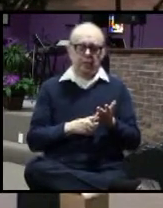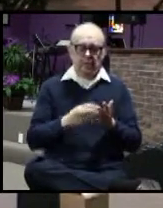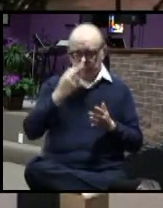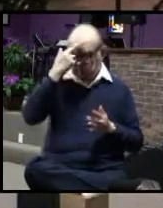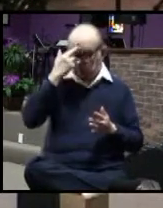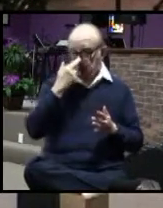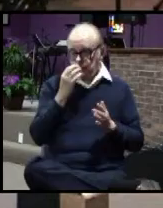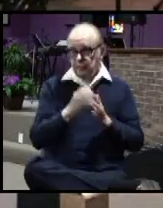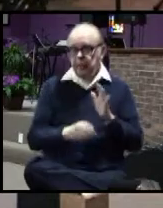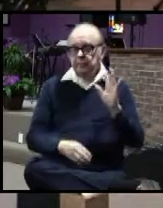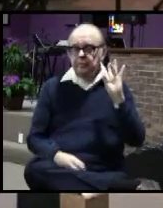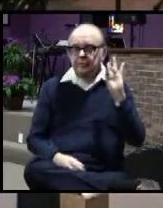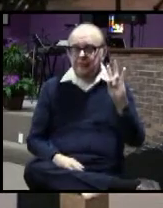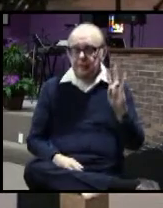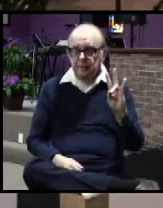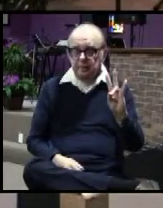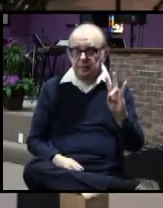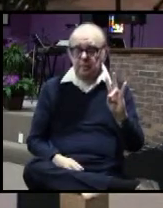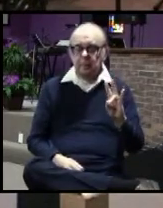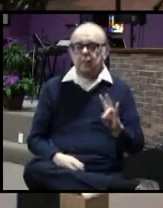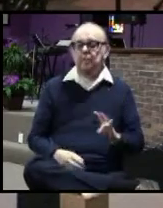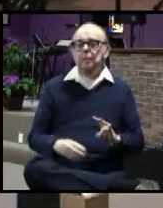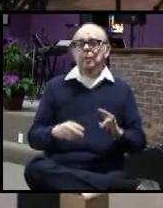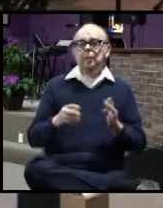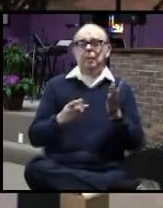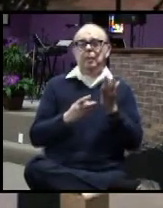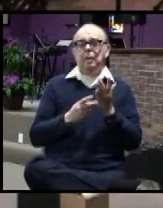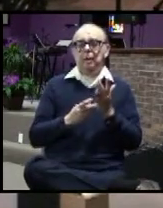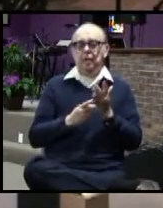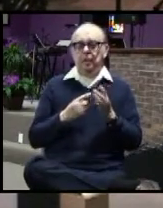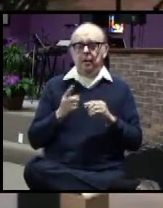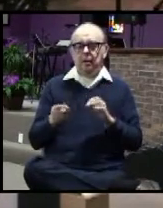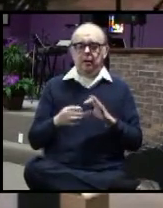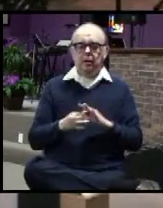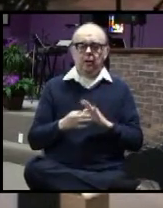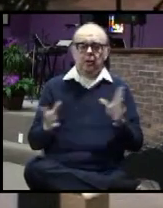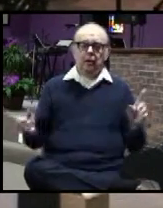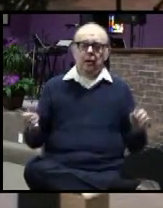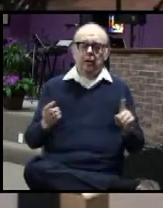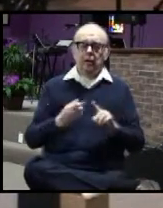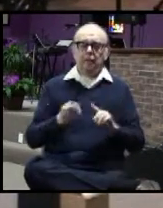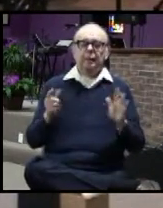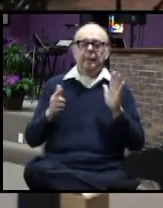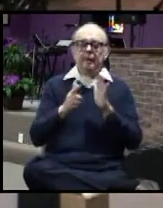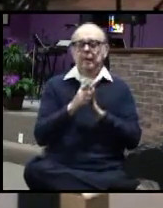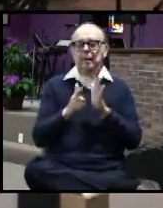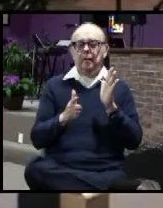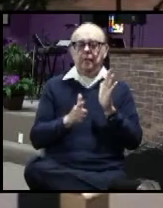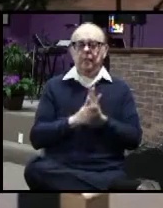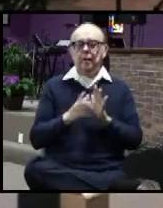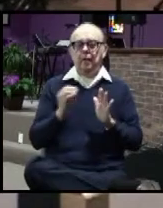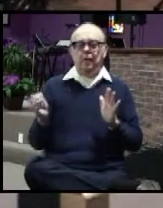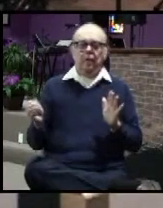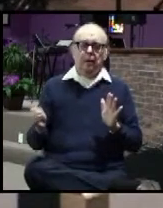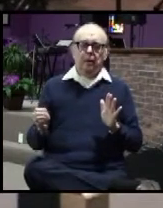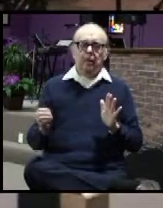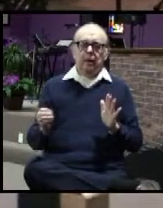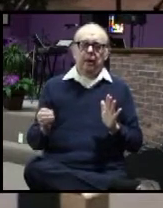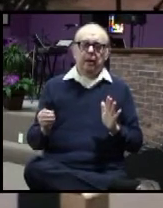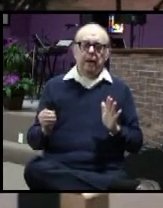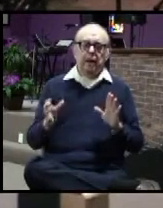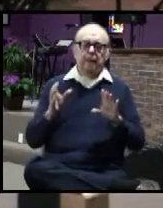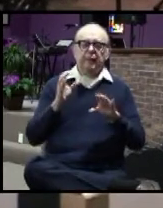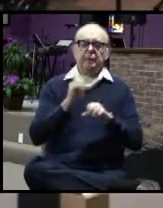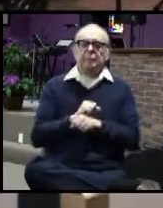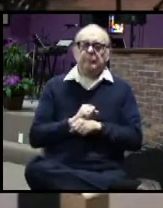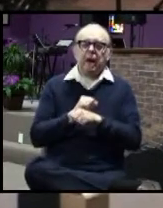7, where Paul talks about us being released from the law and being bound to